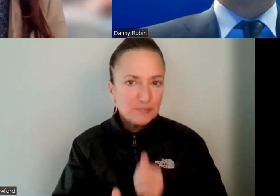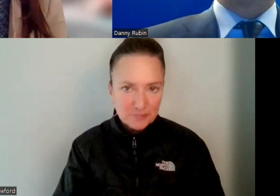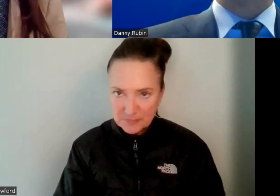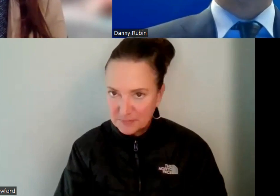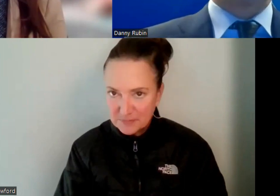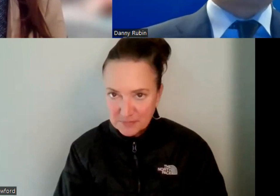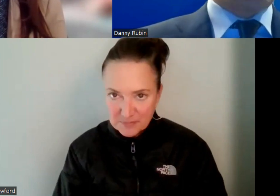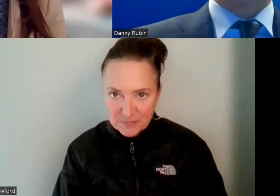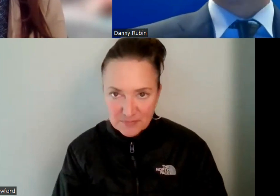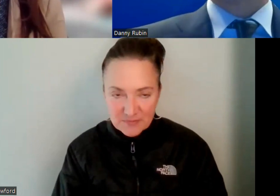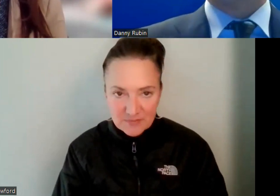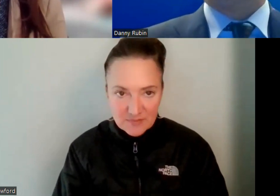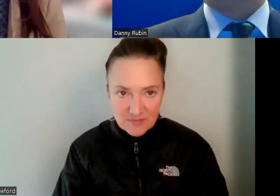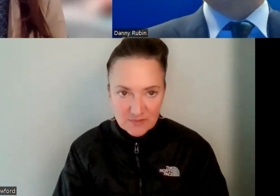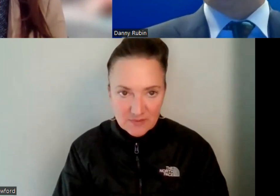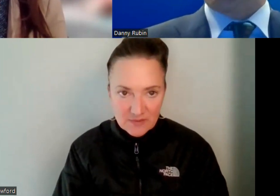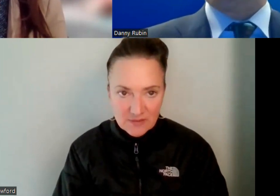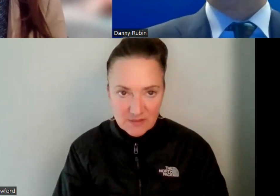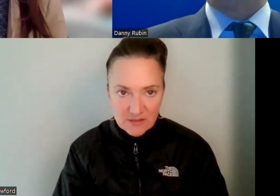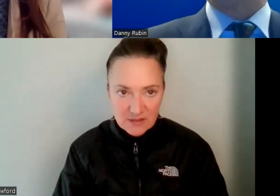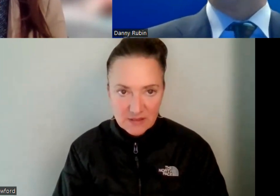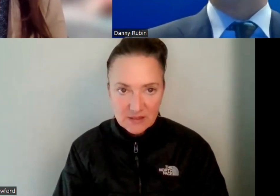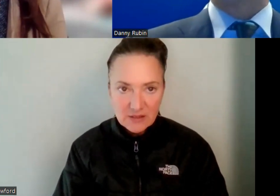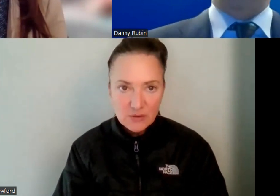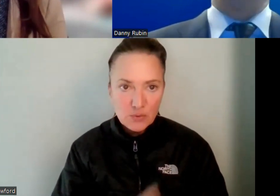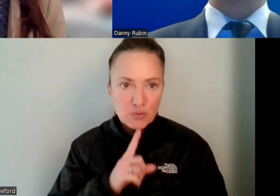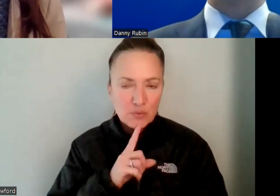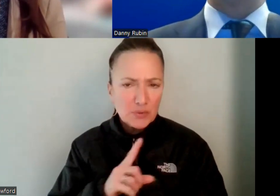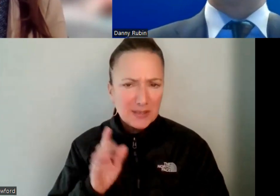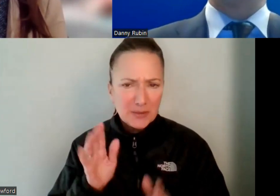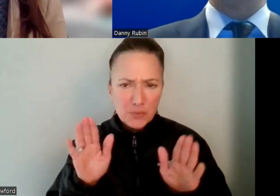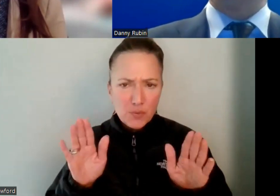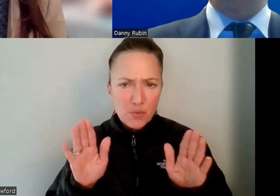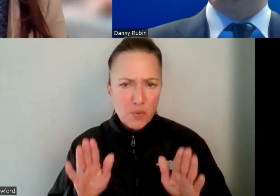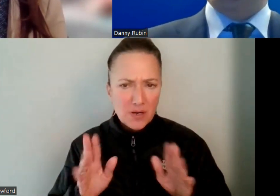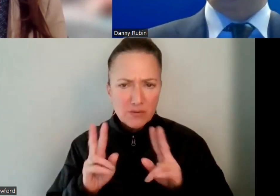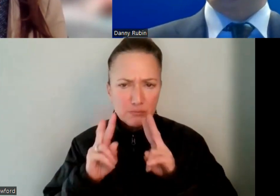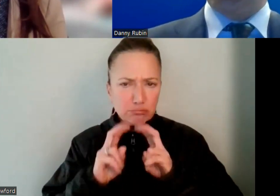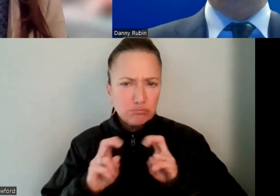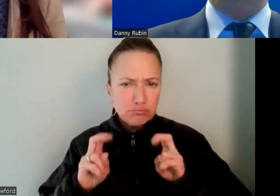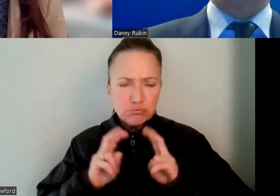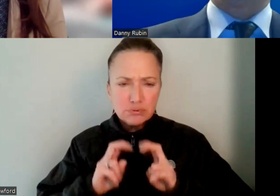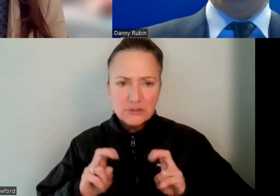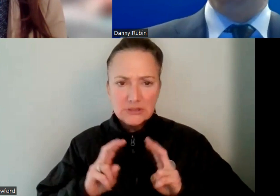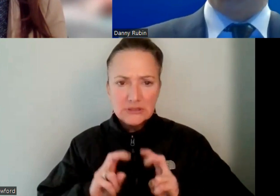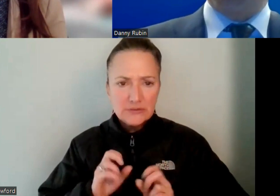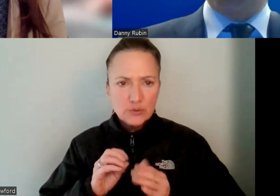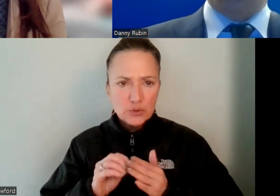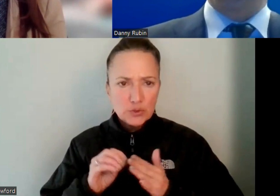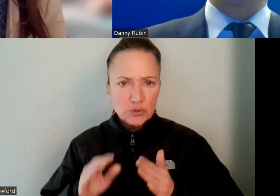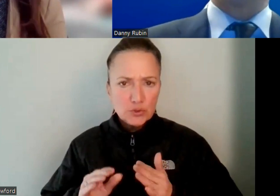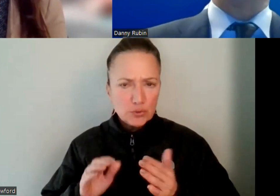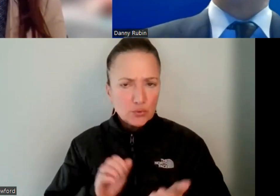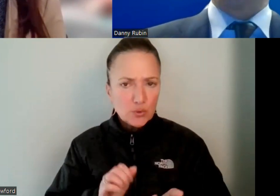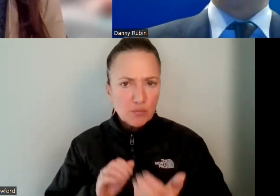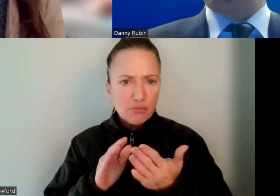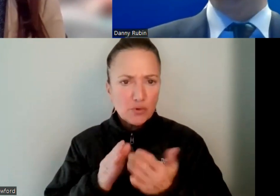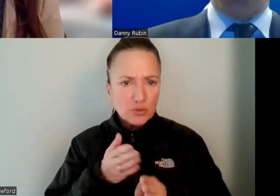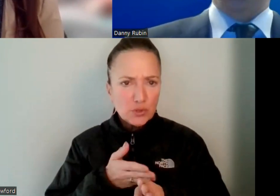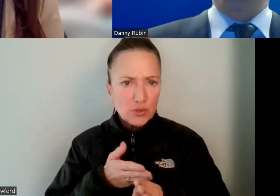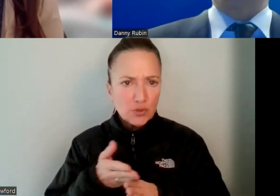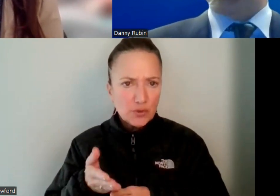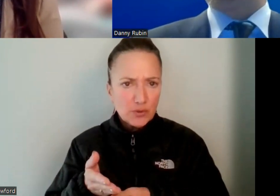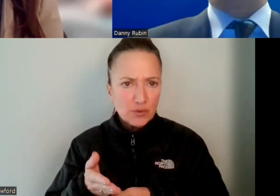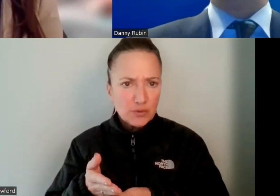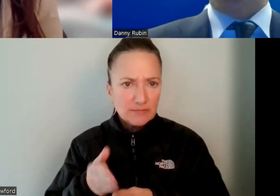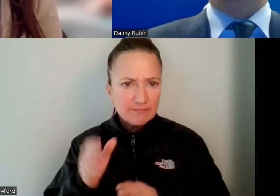And again, these are just excellent insights for students approaching this career field, because she's just giving